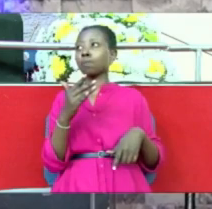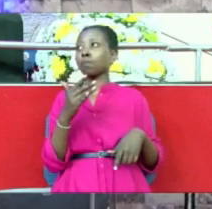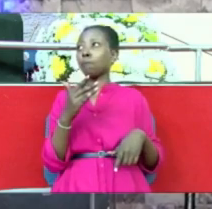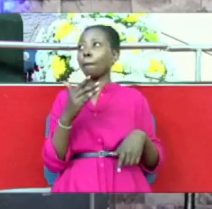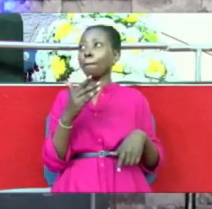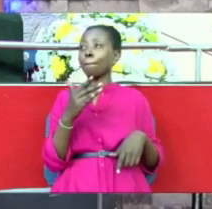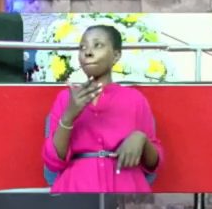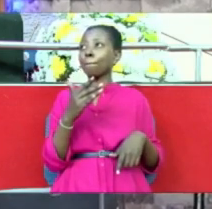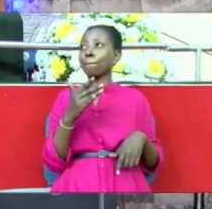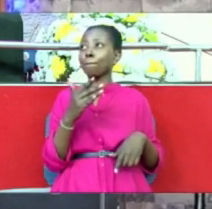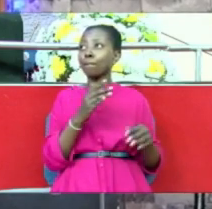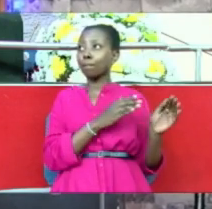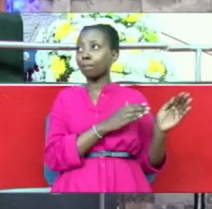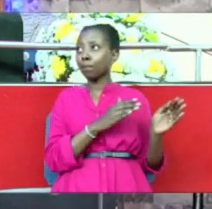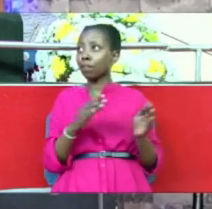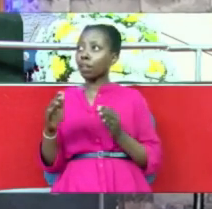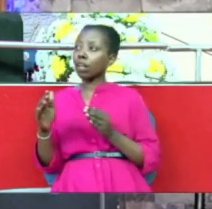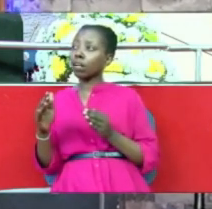Enlargement.